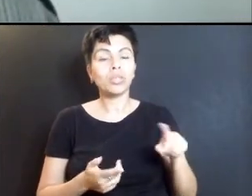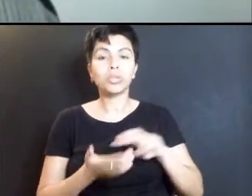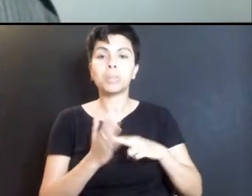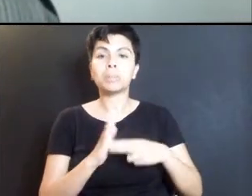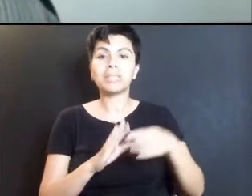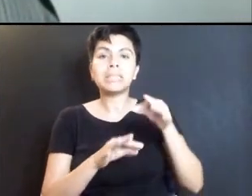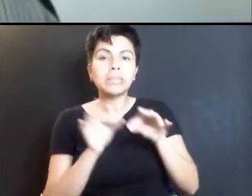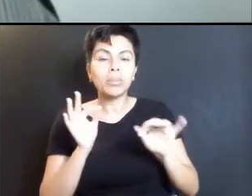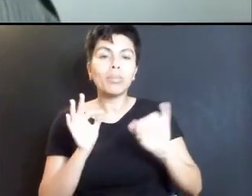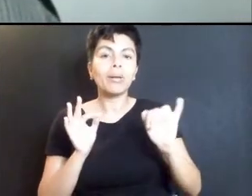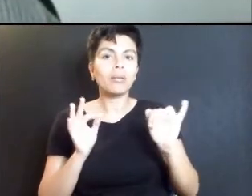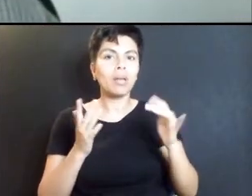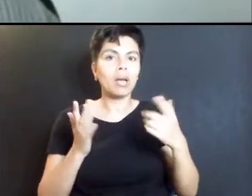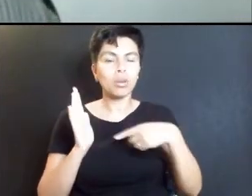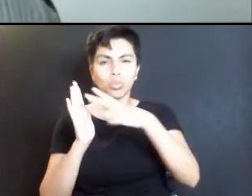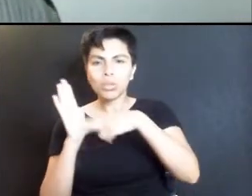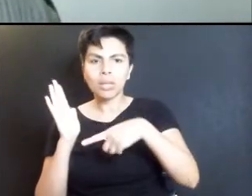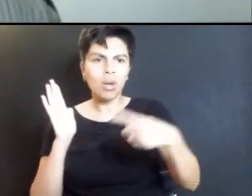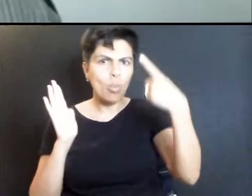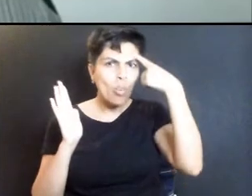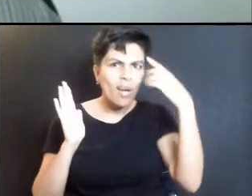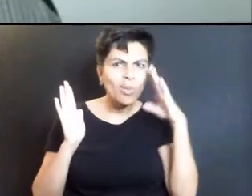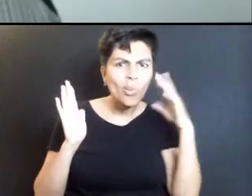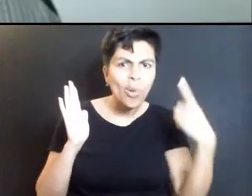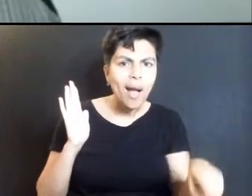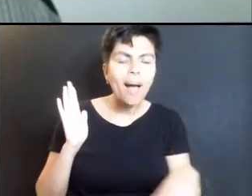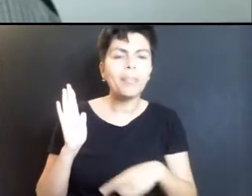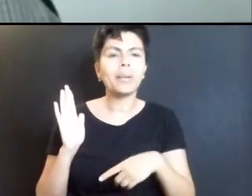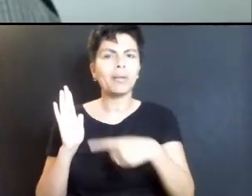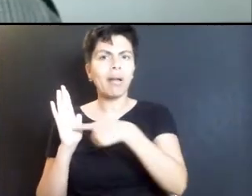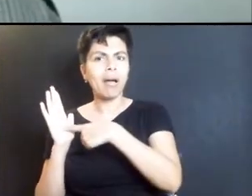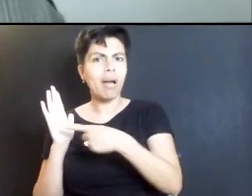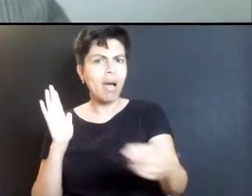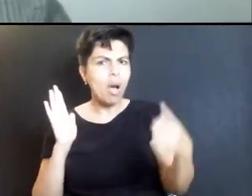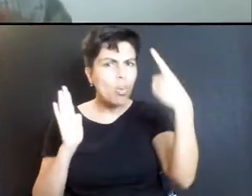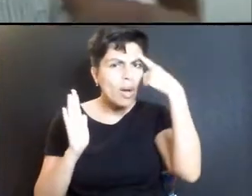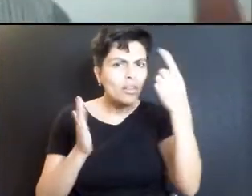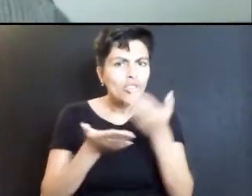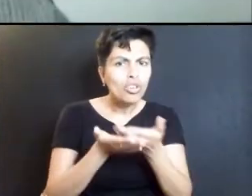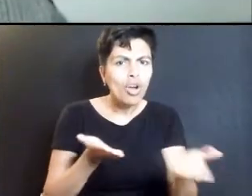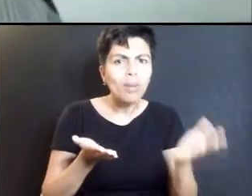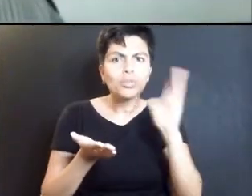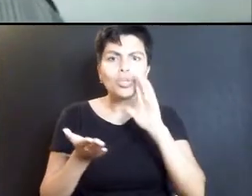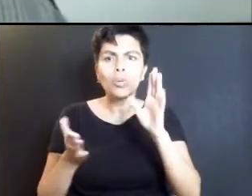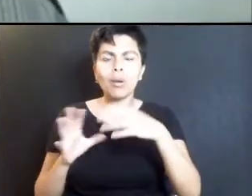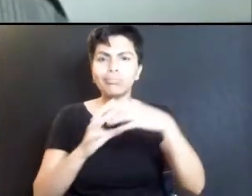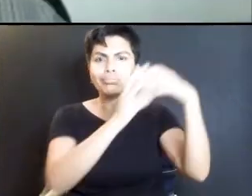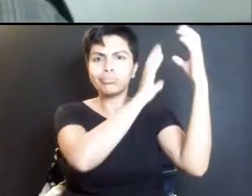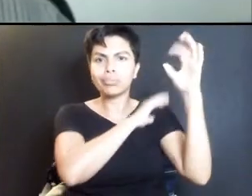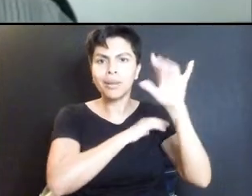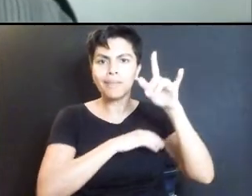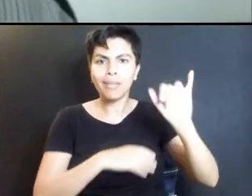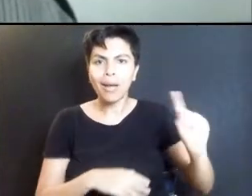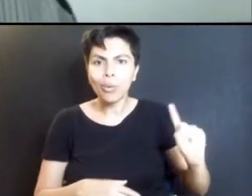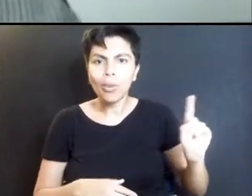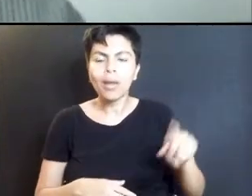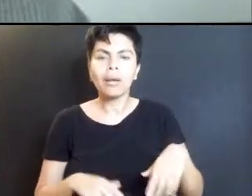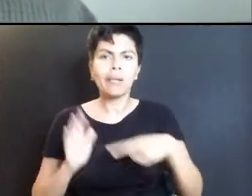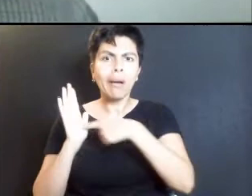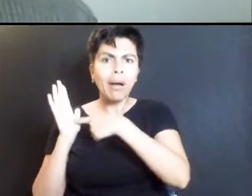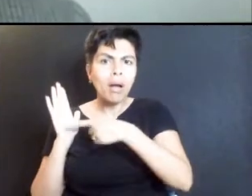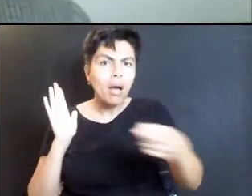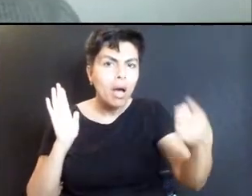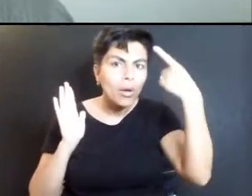What do you think is going to happen? Where do you think the object might fly? When do you think